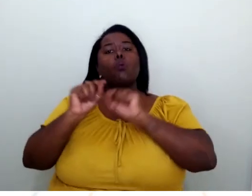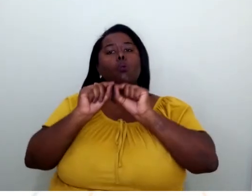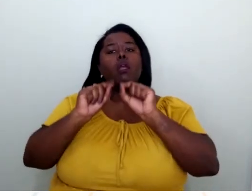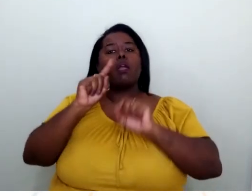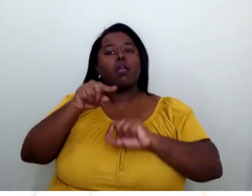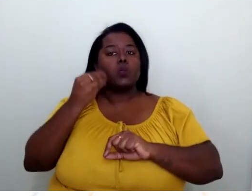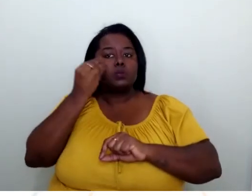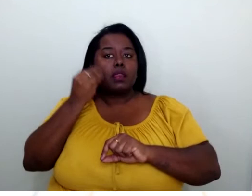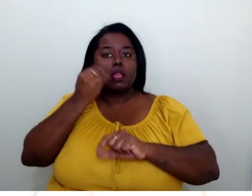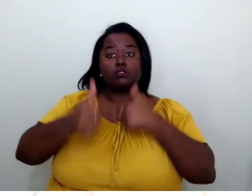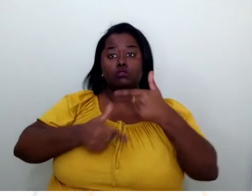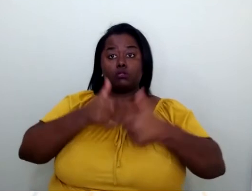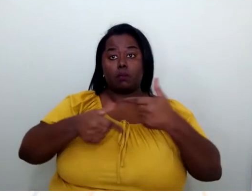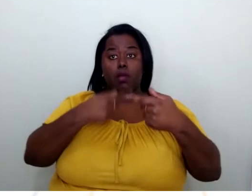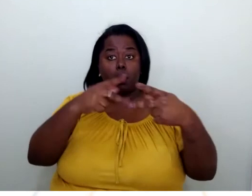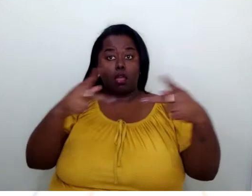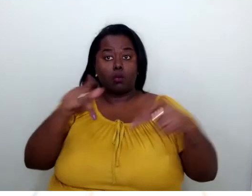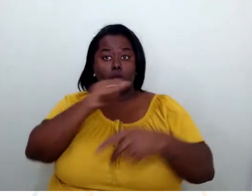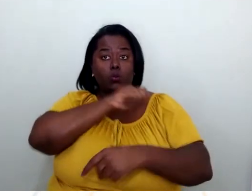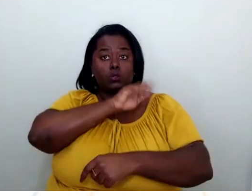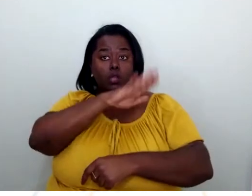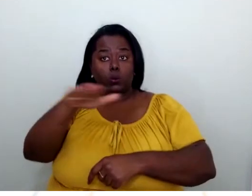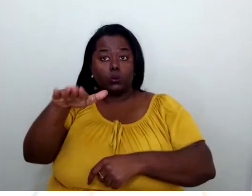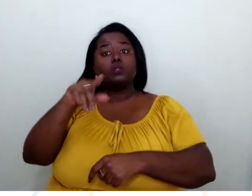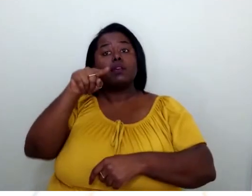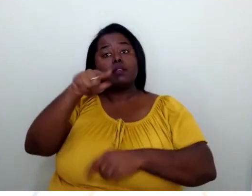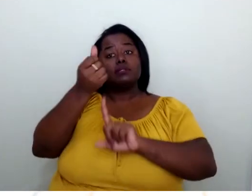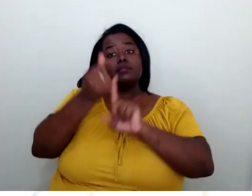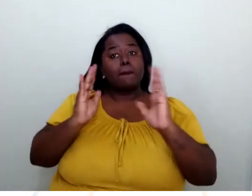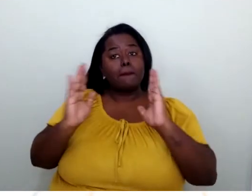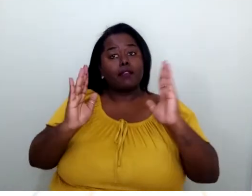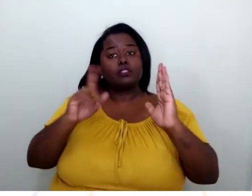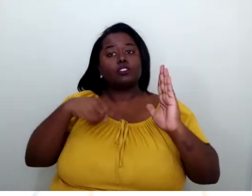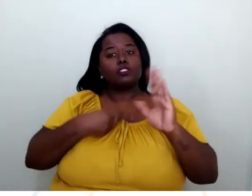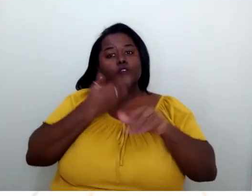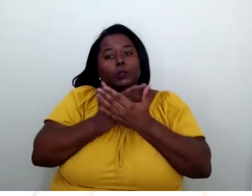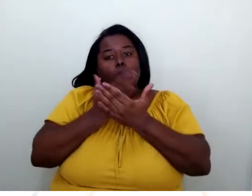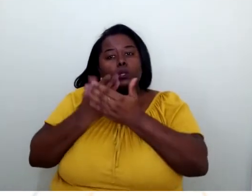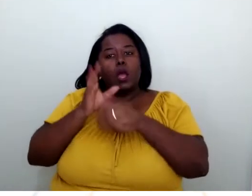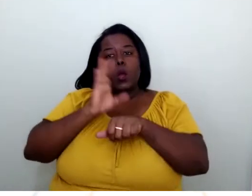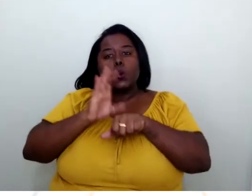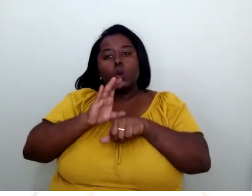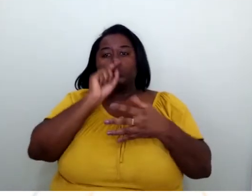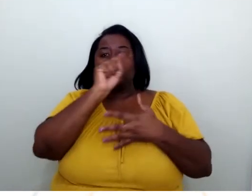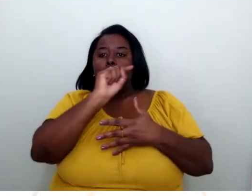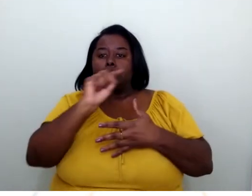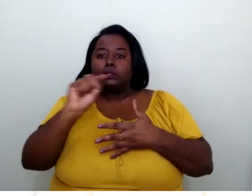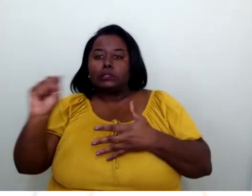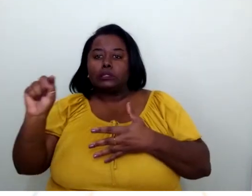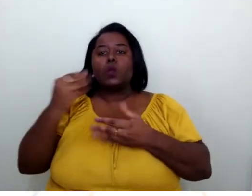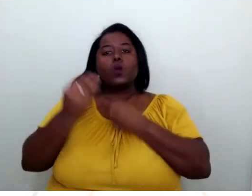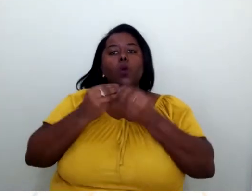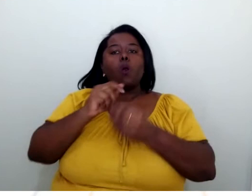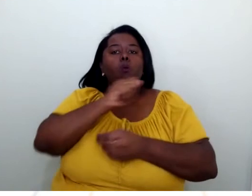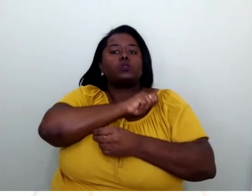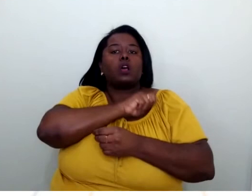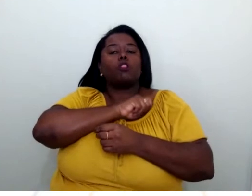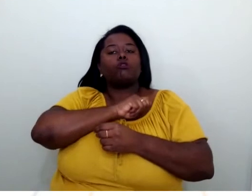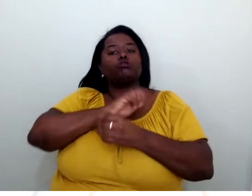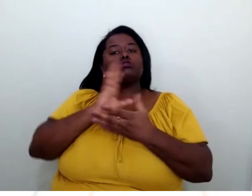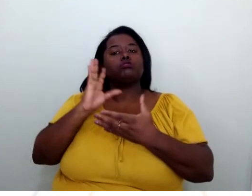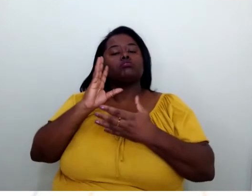So the community inquiry, as I mentioned, has these three presents: social, cognitive, and teaching presence. And what we've